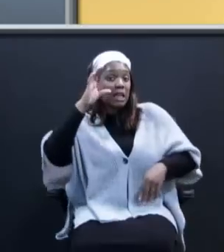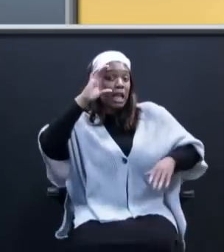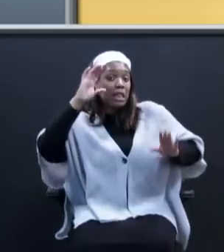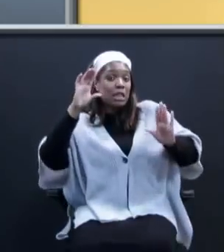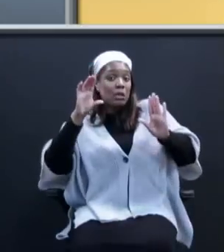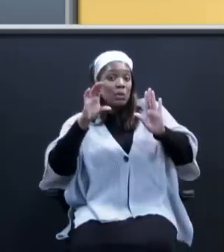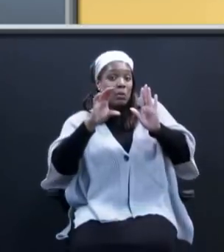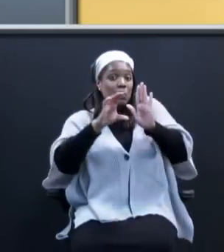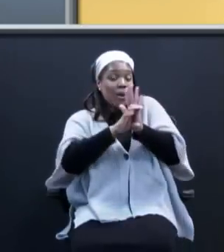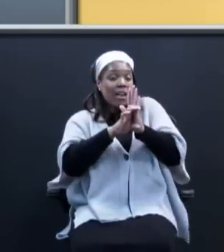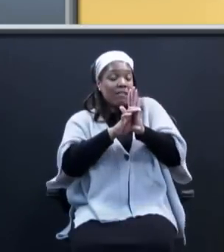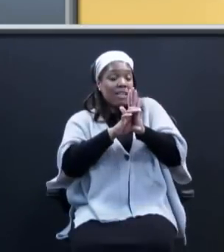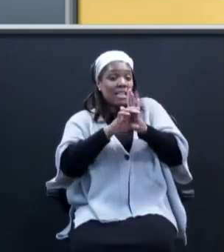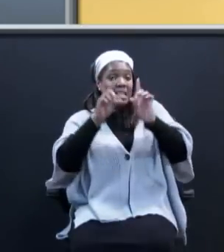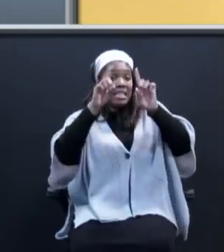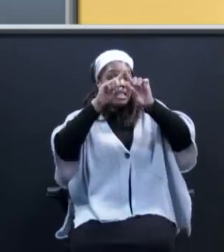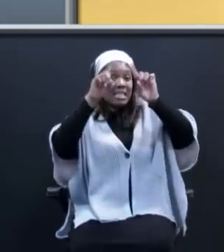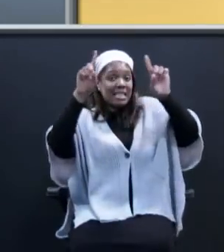Bread.